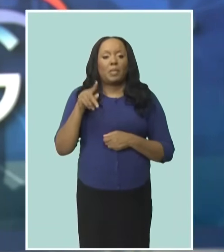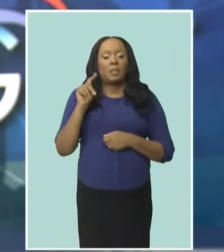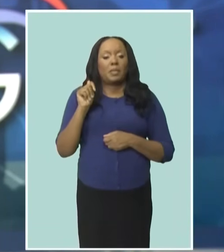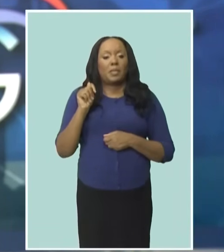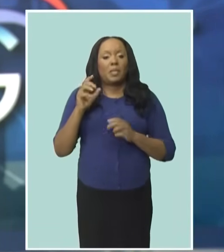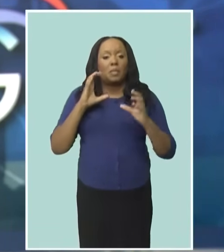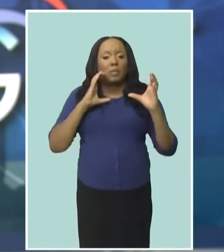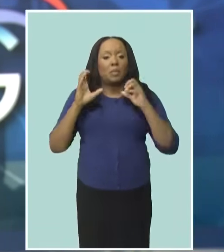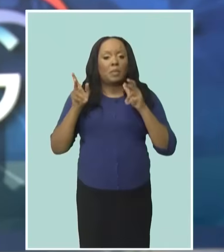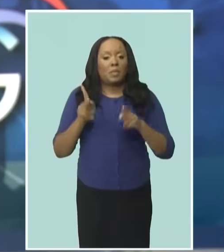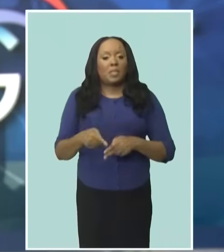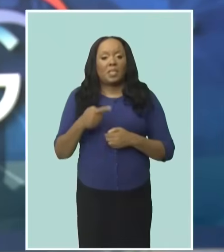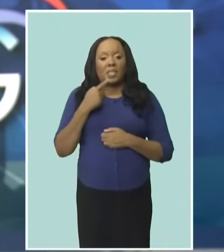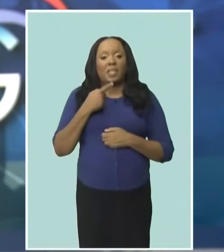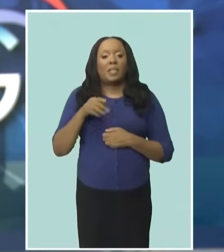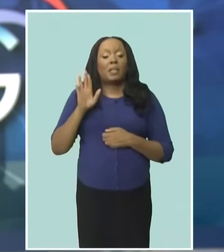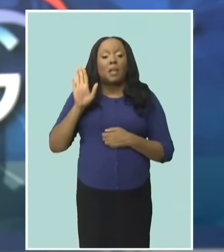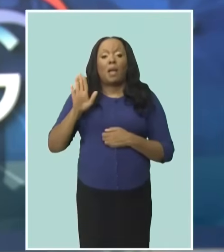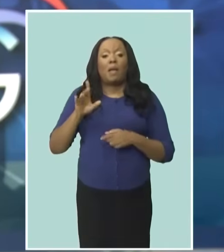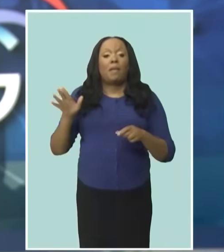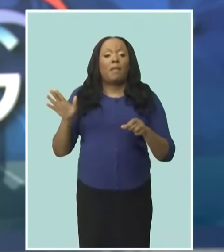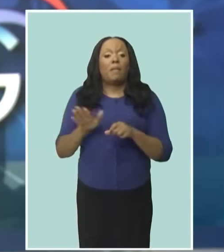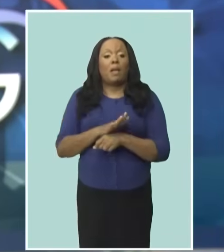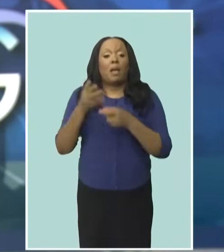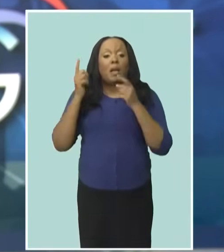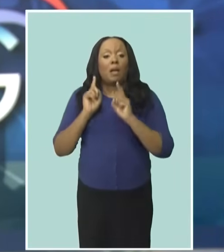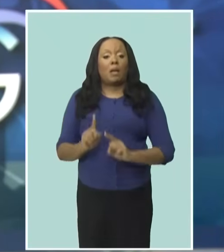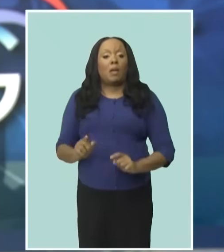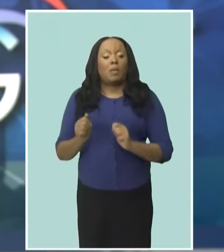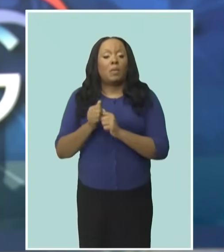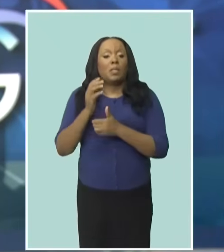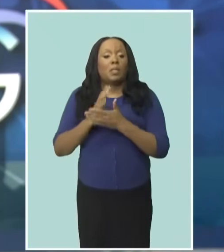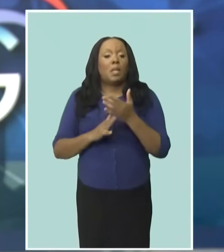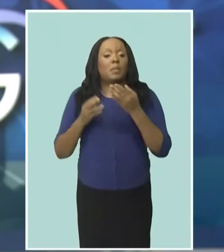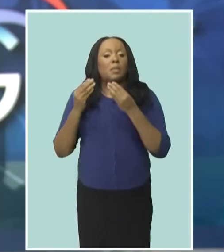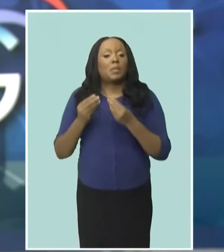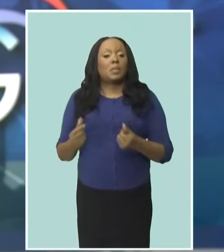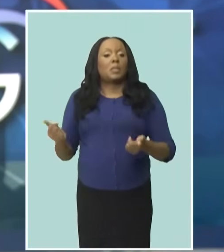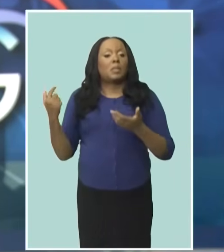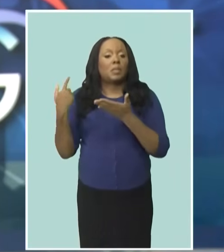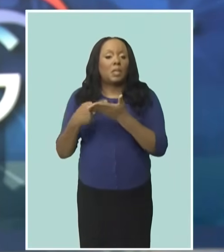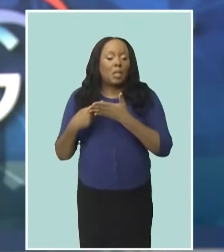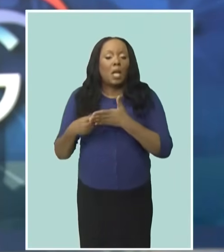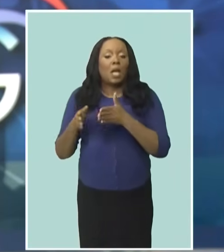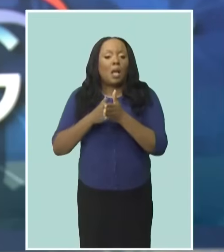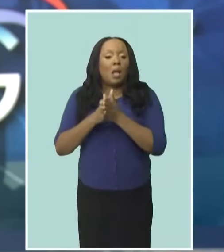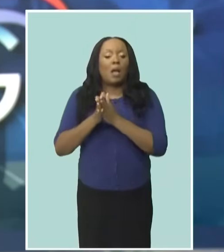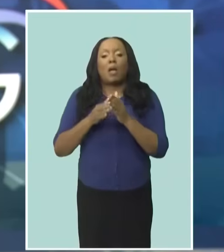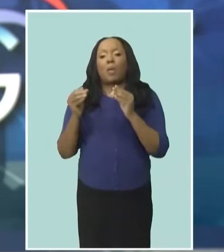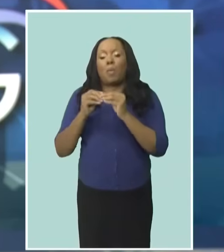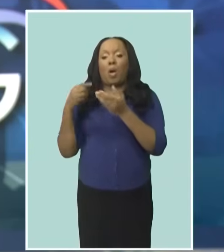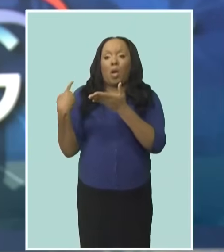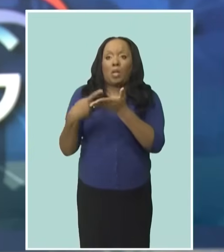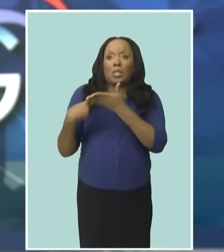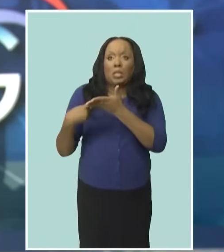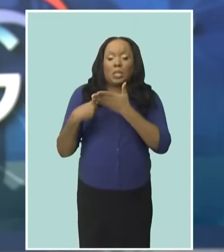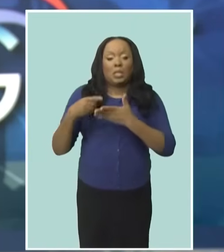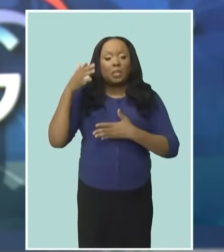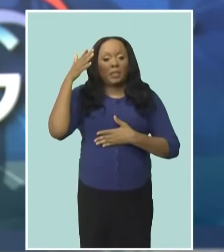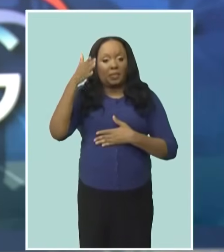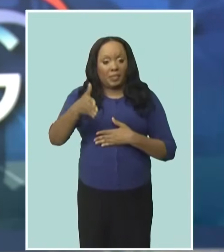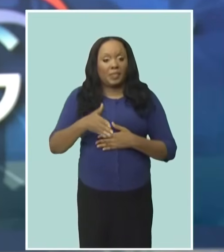Haynes, says the Alliance is in full agreement with some of the solutions discussed at the meeting and is looking forward to